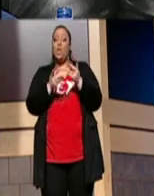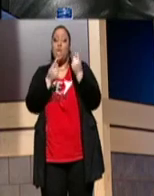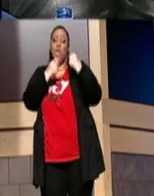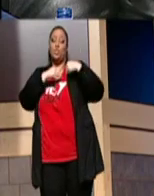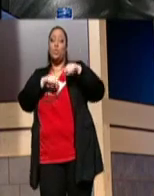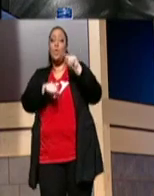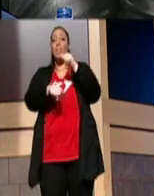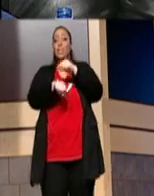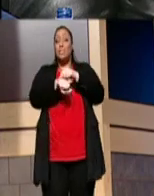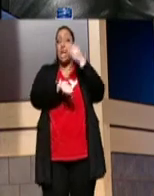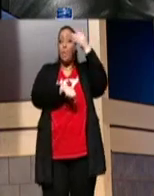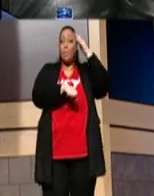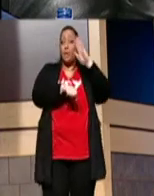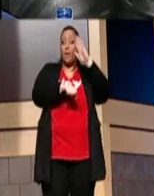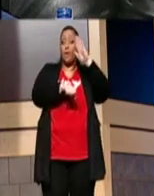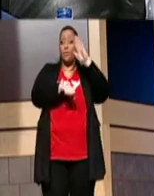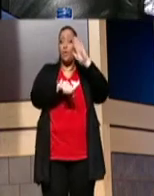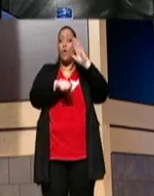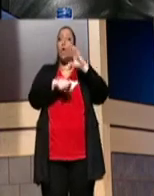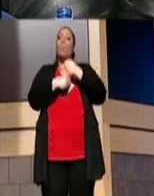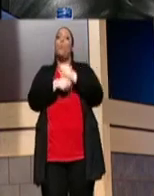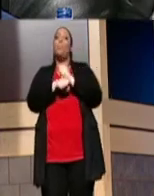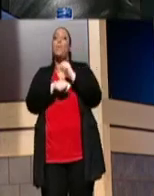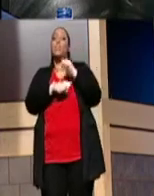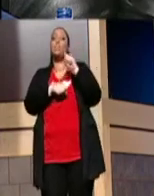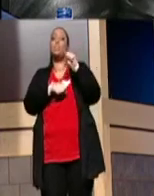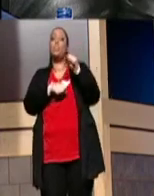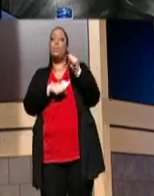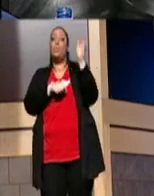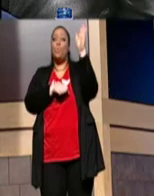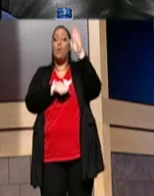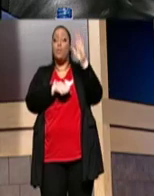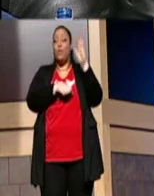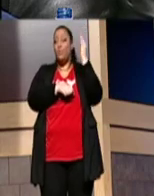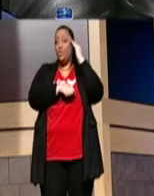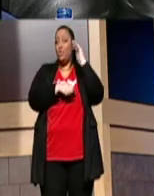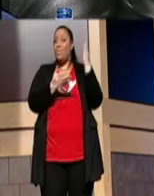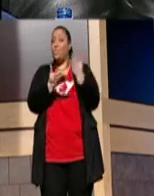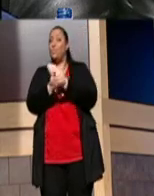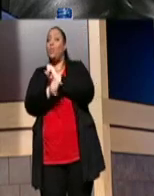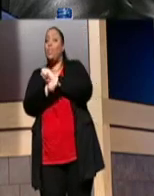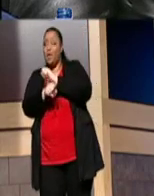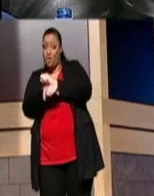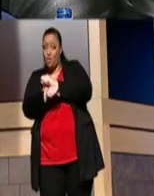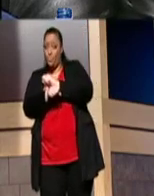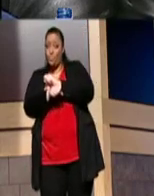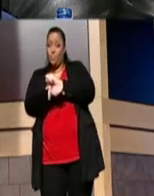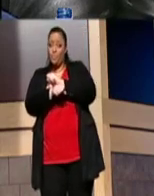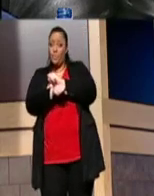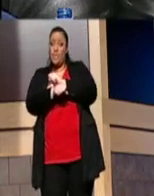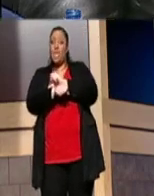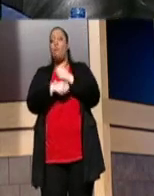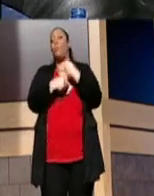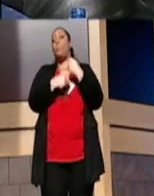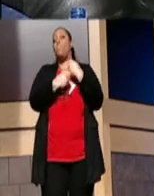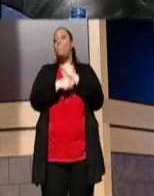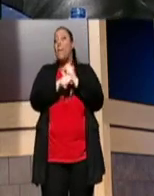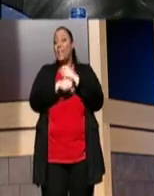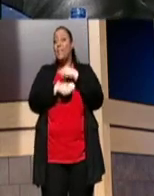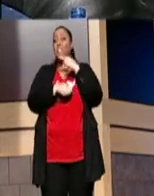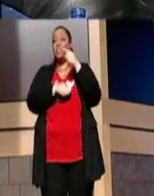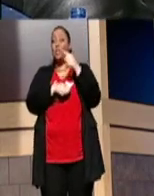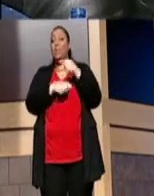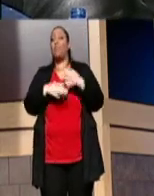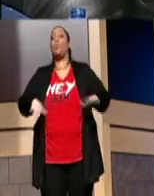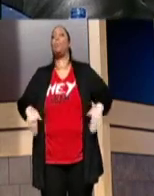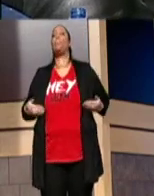time, God will make it so you never knew that you was laid off. He will make it so that he will provide